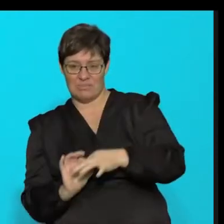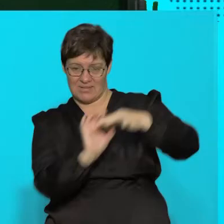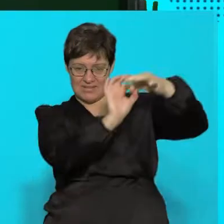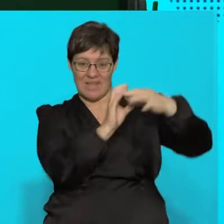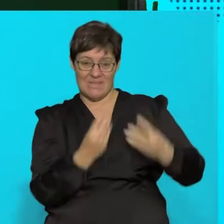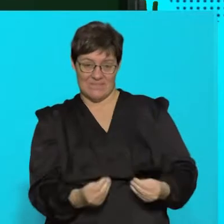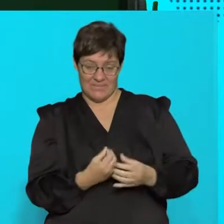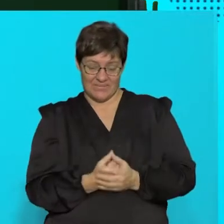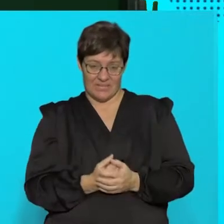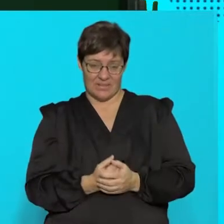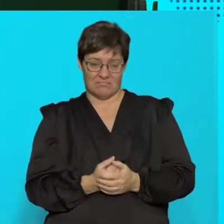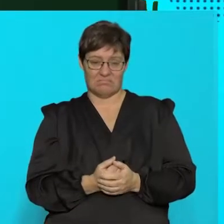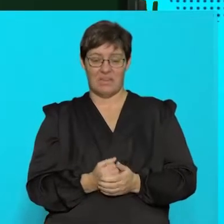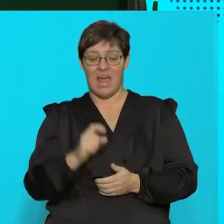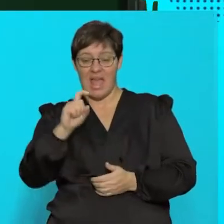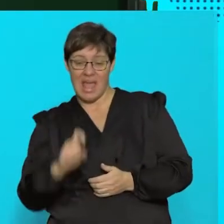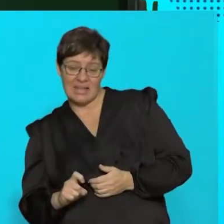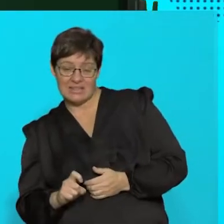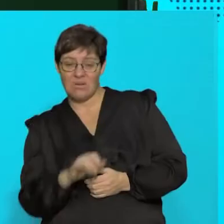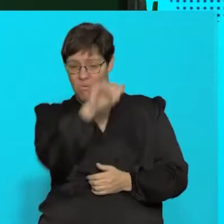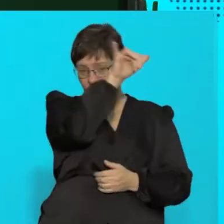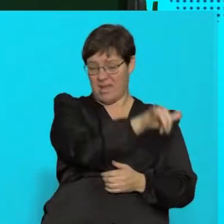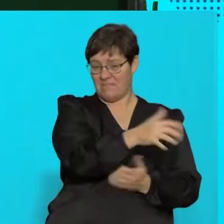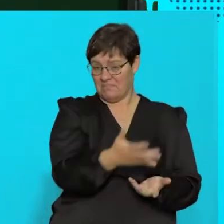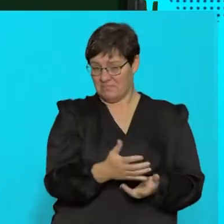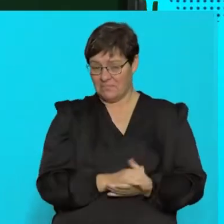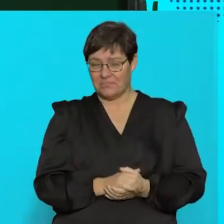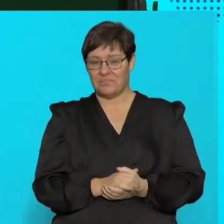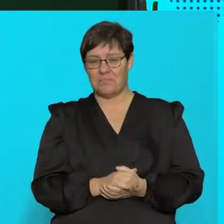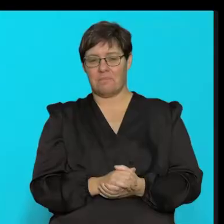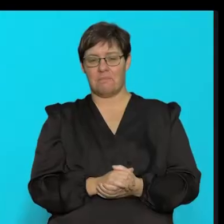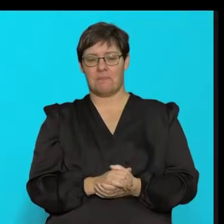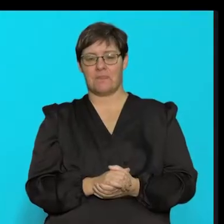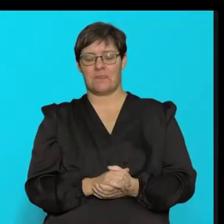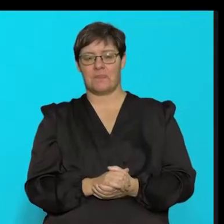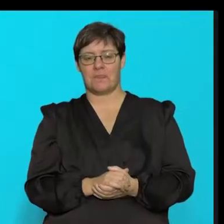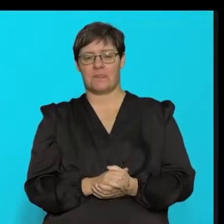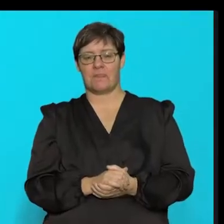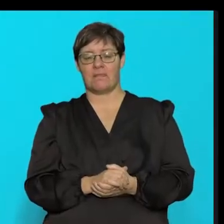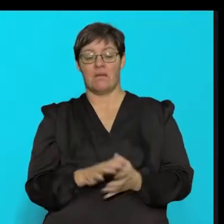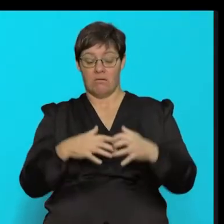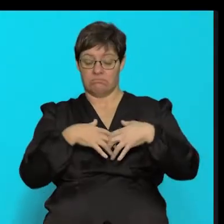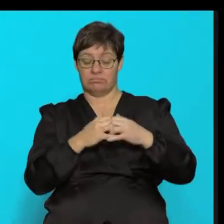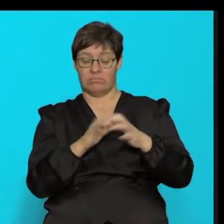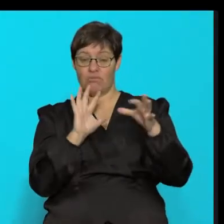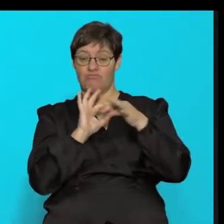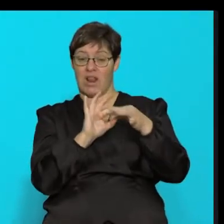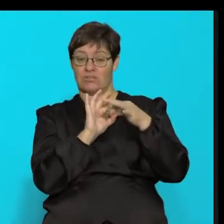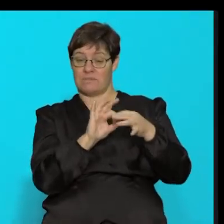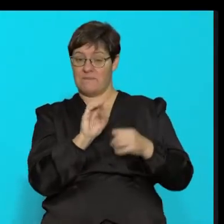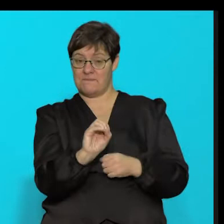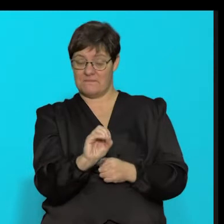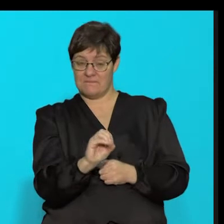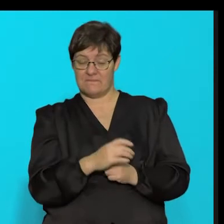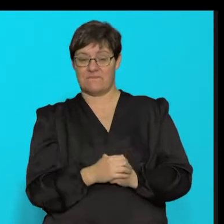is the independent and dependent. Could be x and y, okay? So when relationship exists